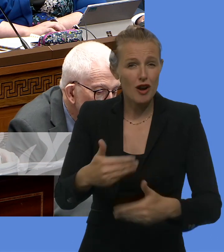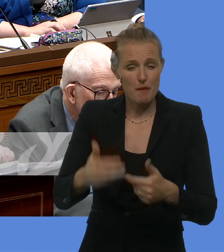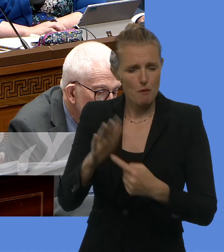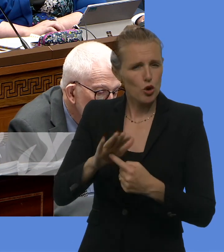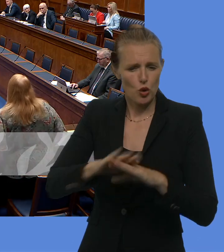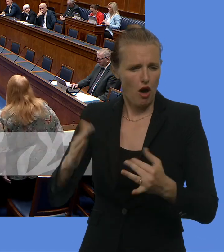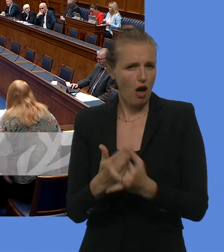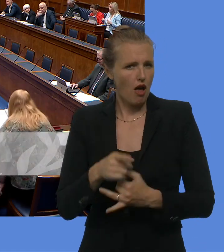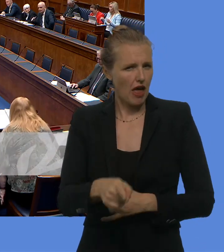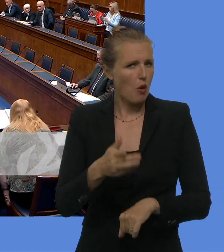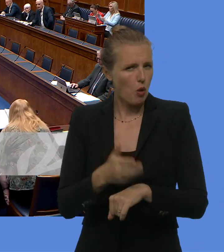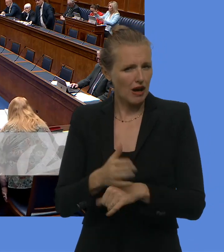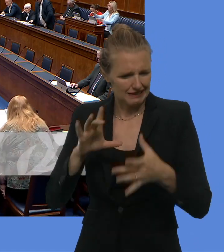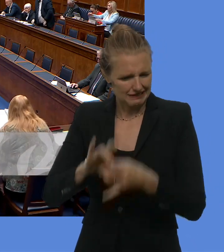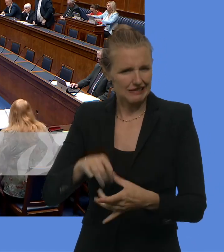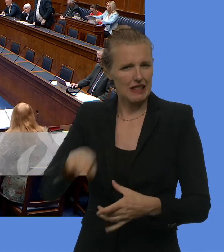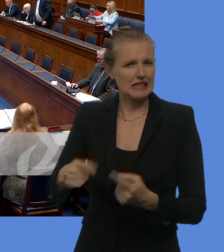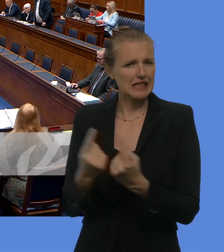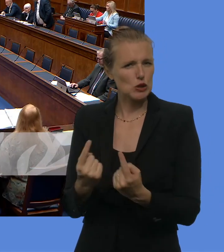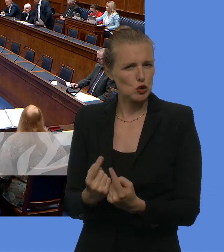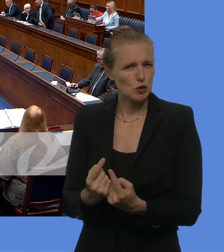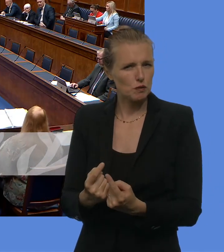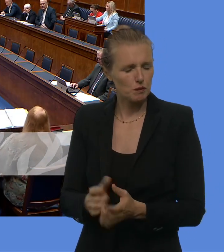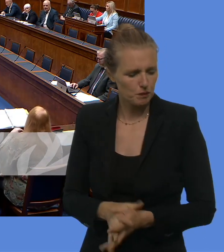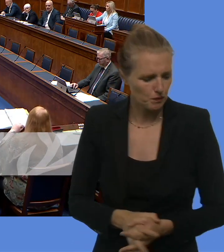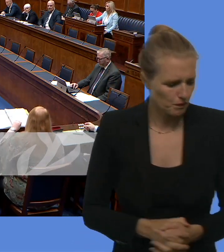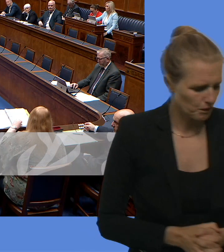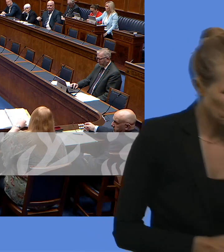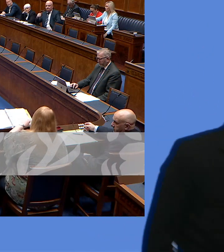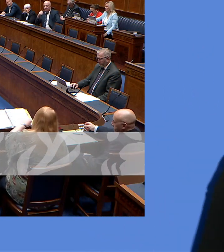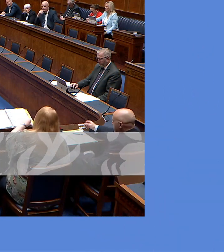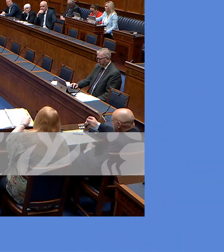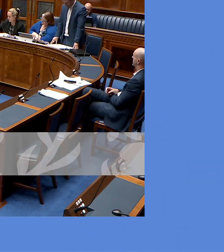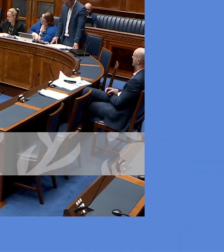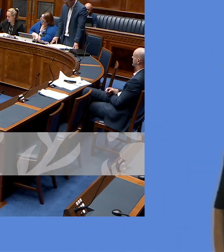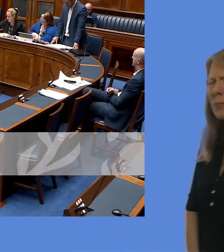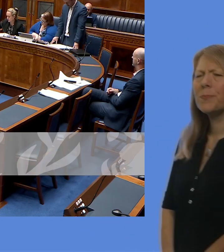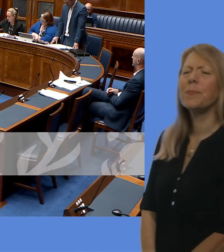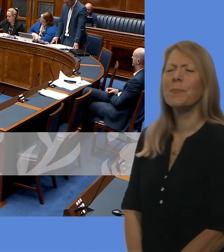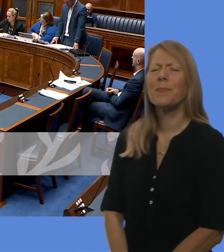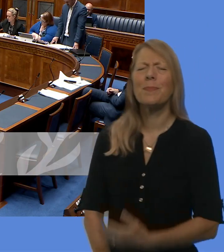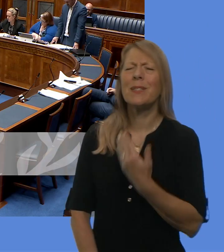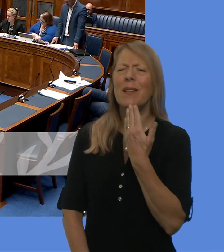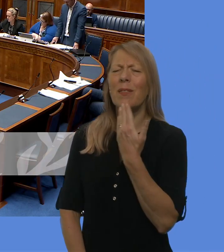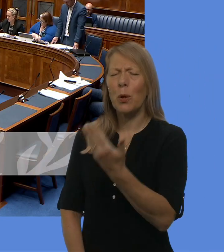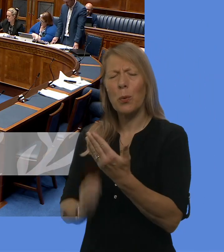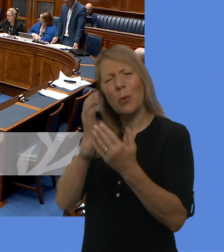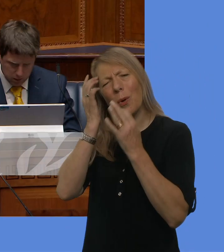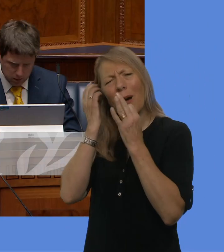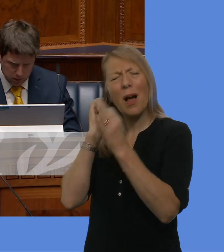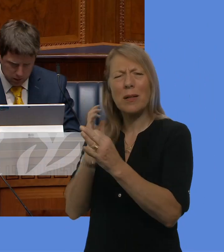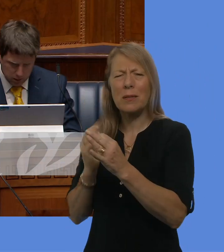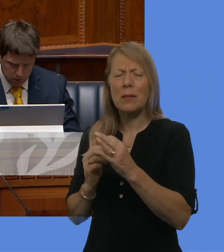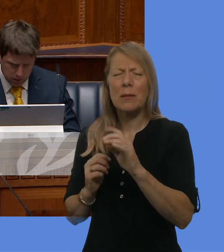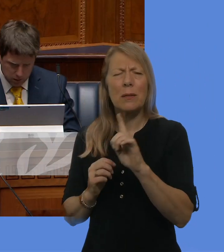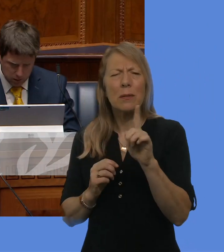at this particular issue. Thank you, Mr Speaker. Just to ask the Minister what she has done to try to address the backlog